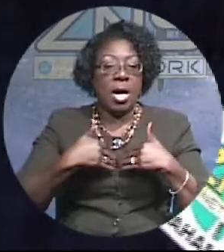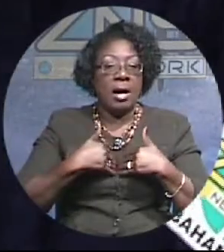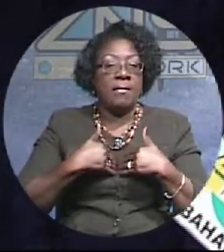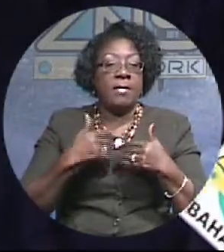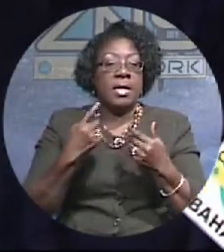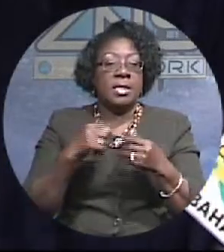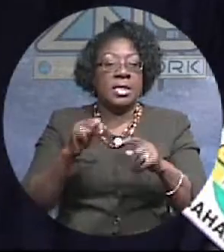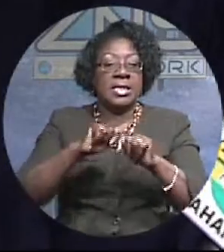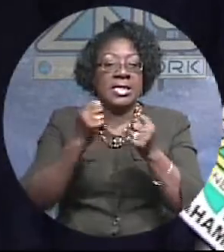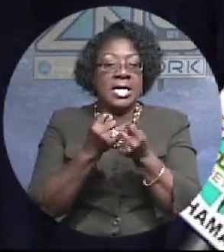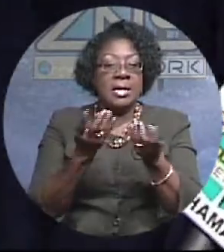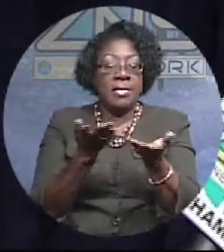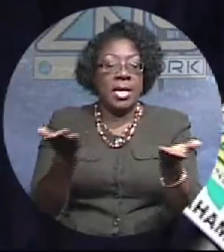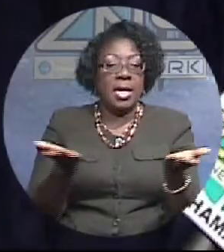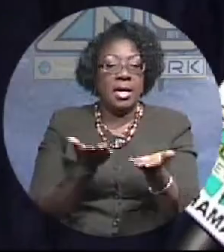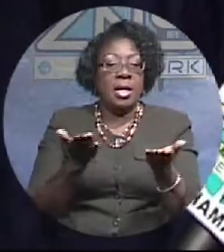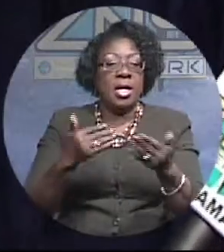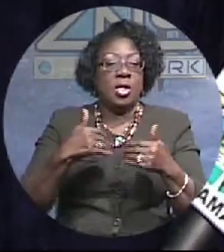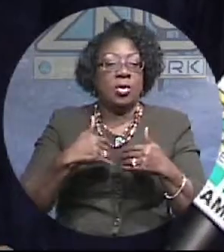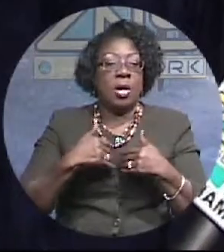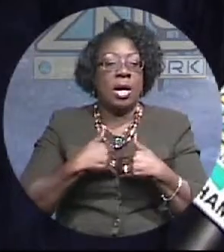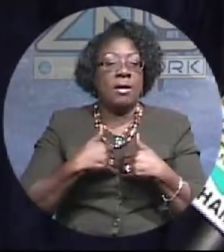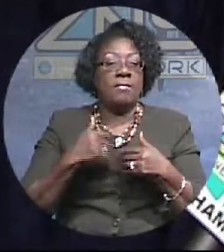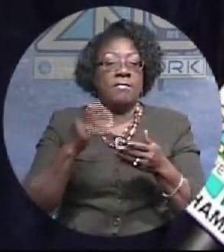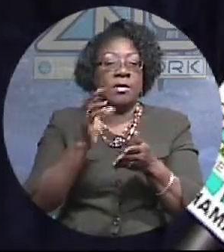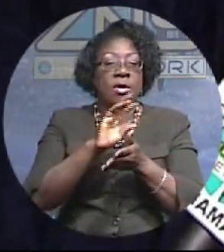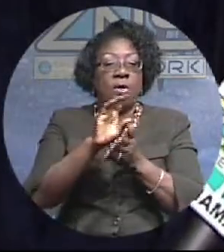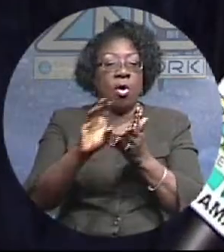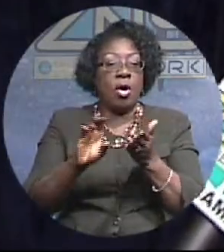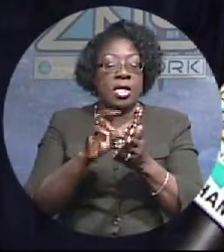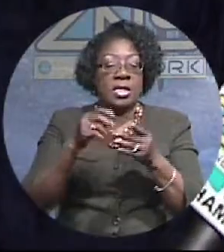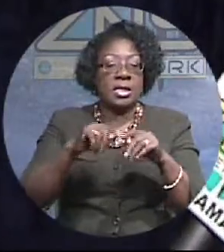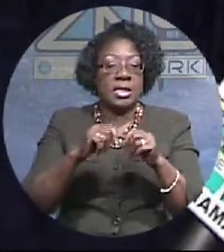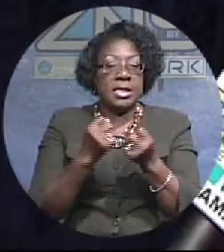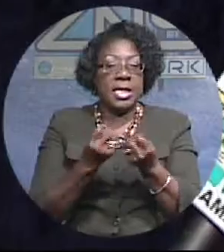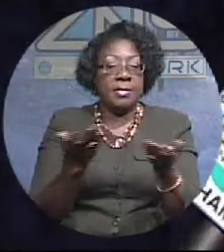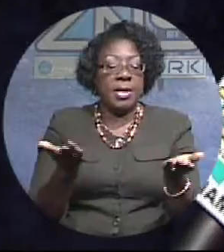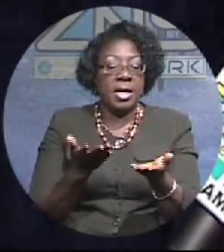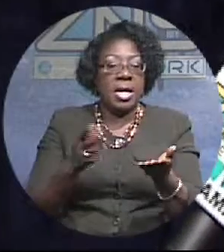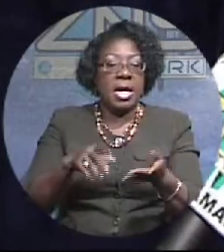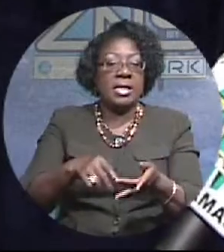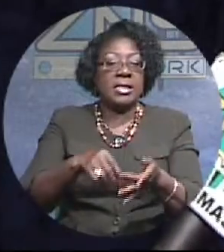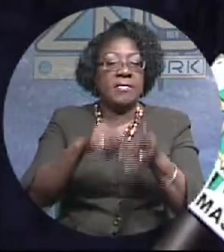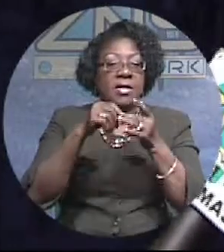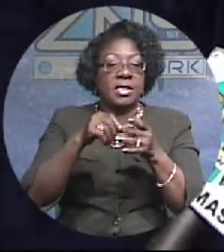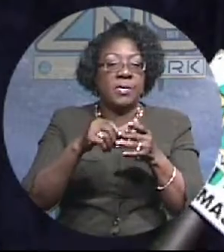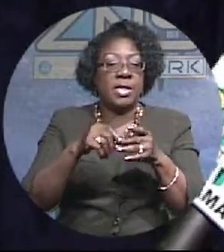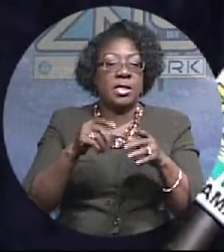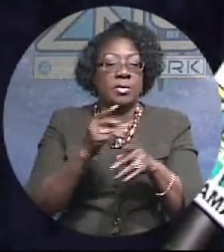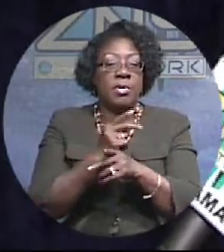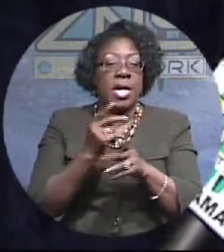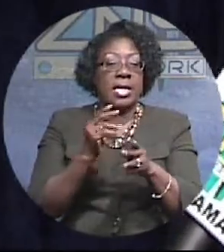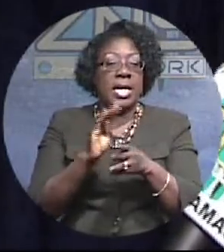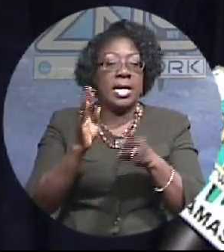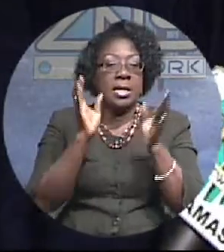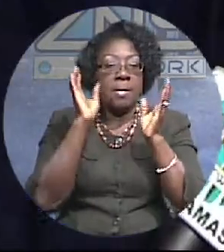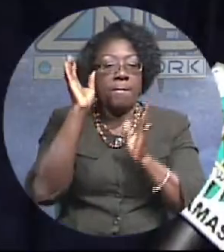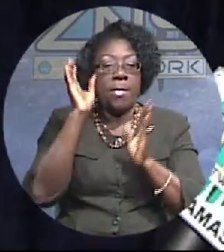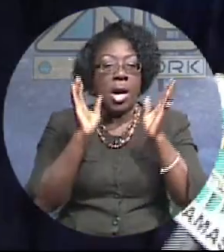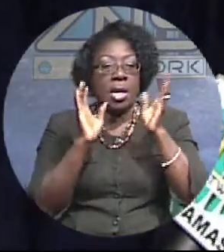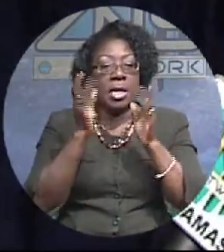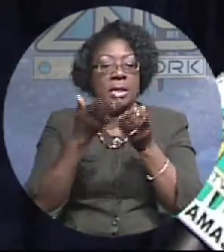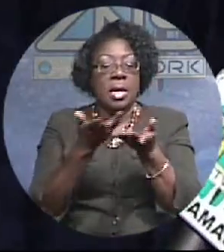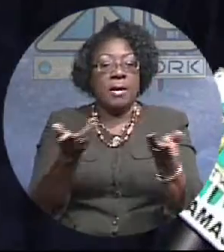the team here, to have the college teams here, have now given them a special brand in the marketplace